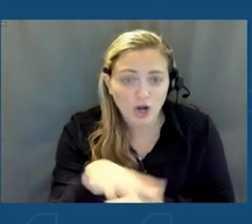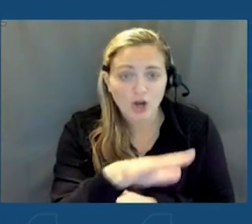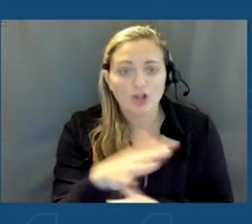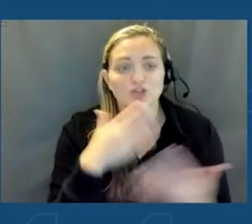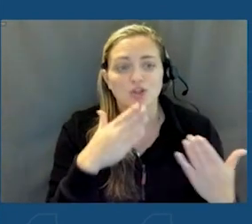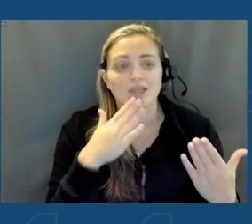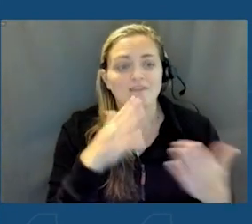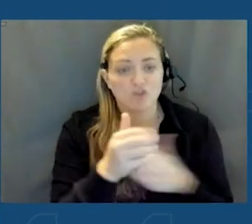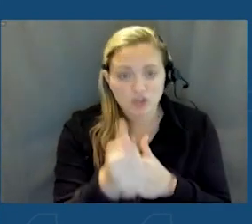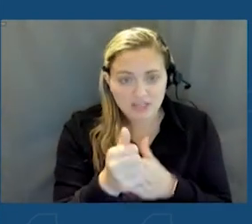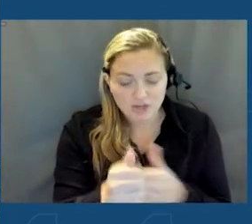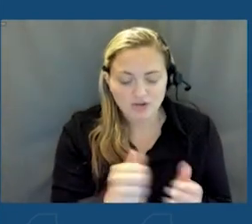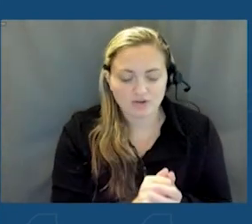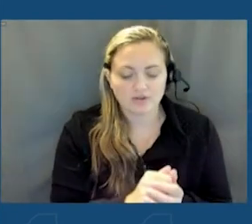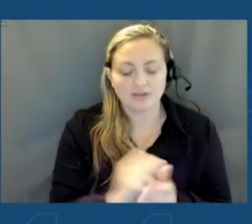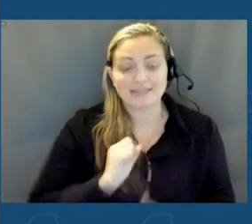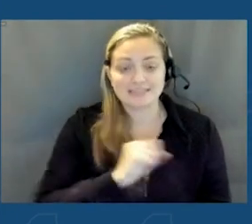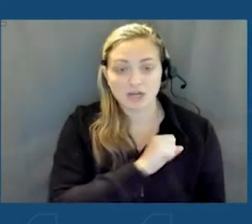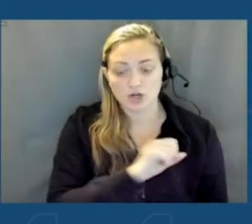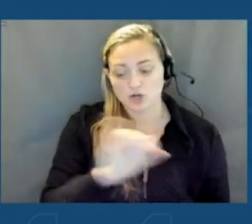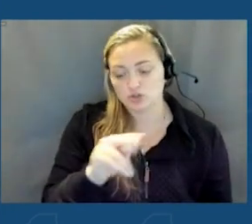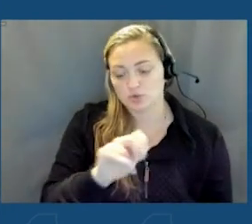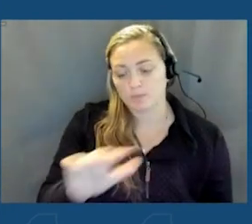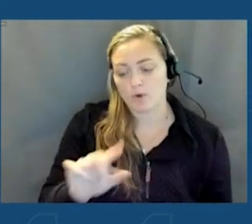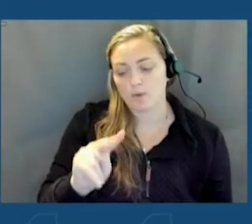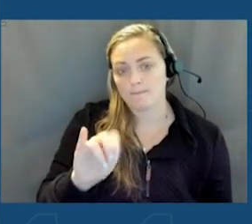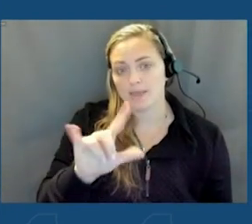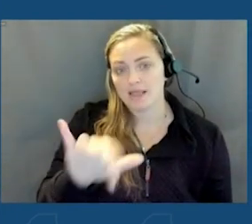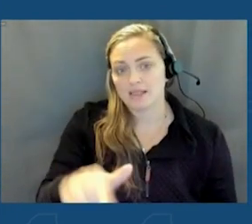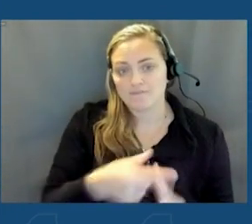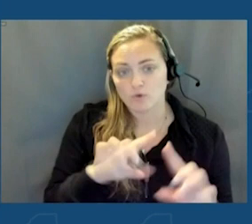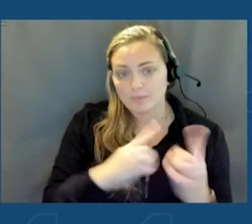leadership. Senator Jamal Bailey from District 36,